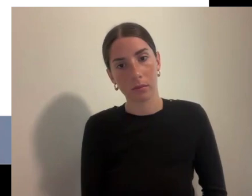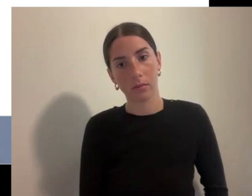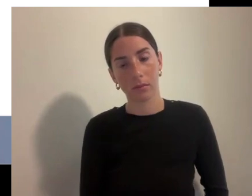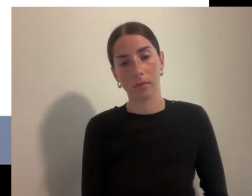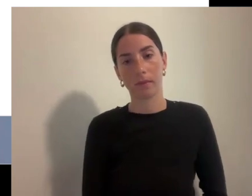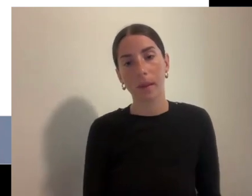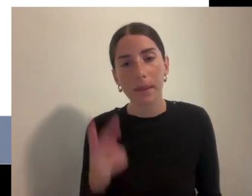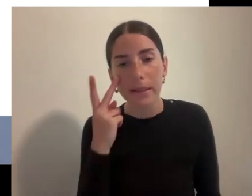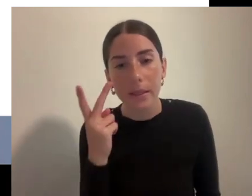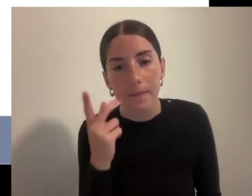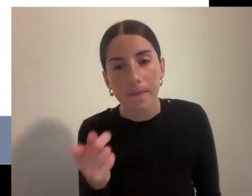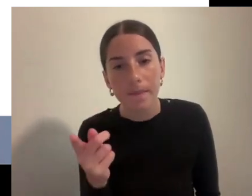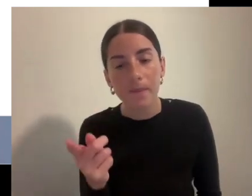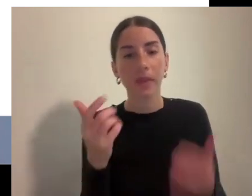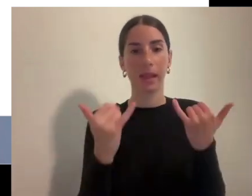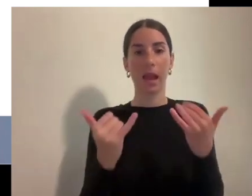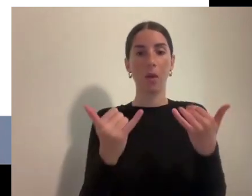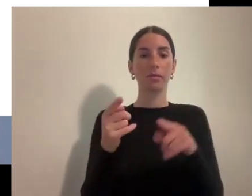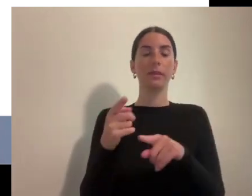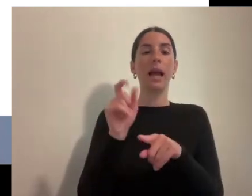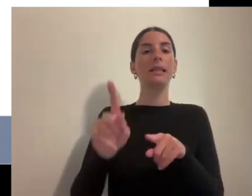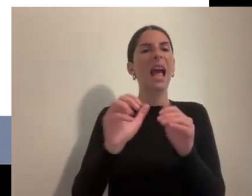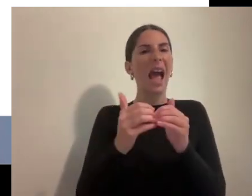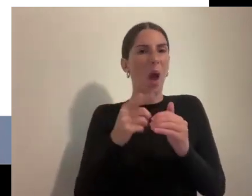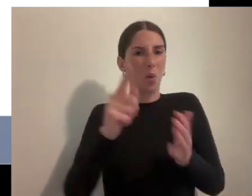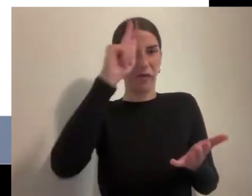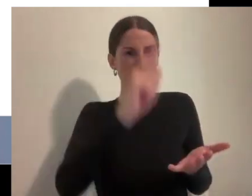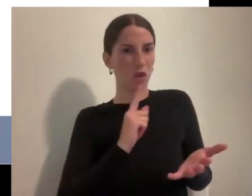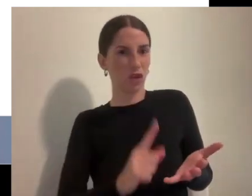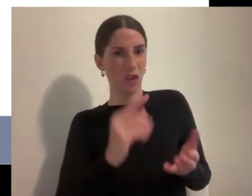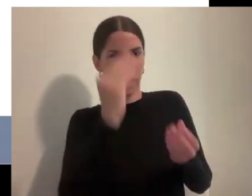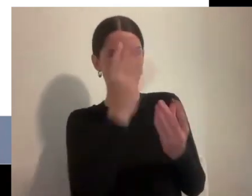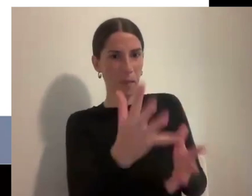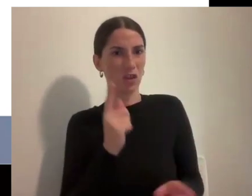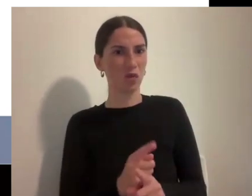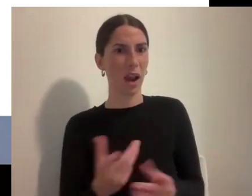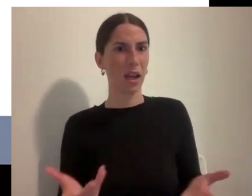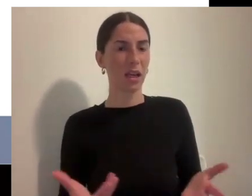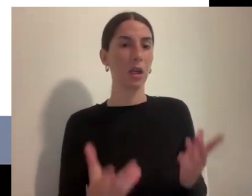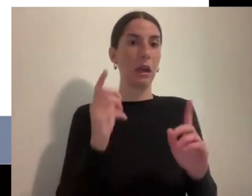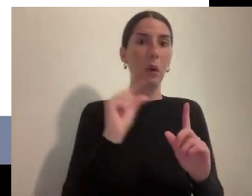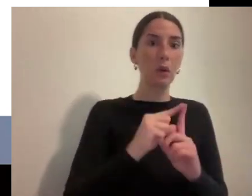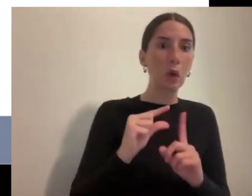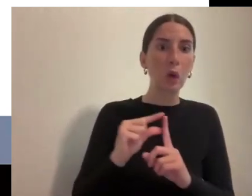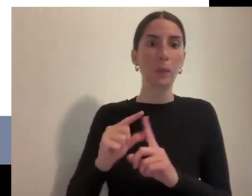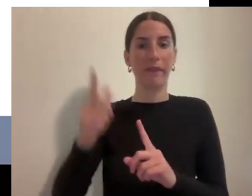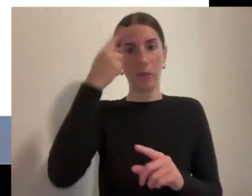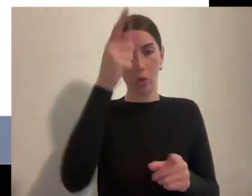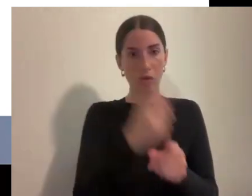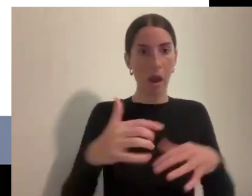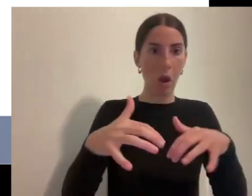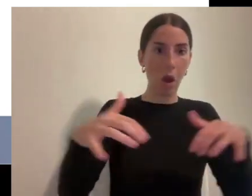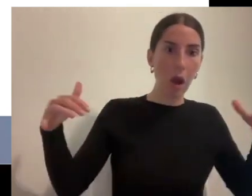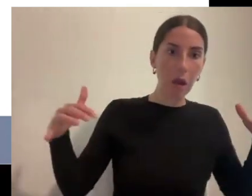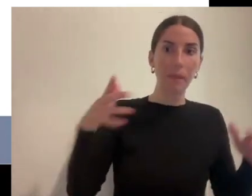Let's see. Brenda was asking, how can you be sure that the information is correct, the correct terms for the right audience? Do you spot check